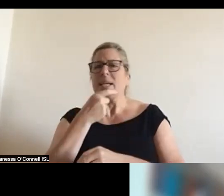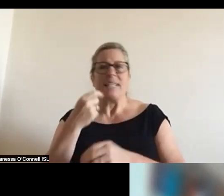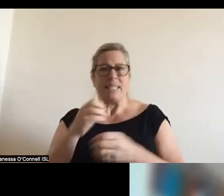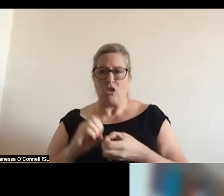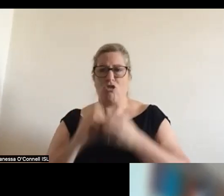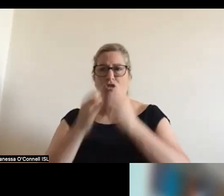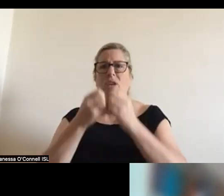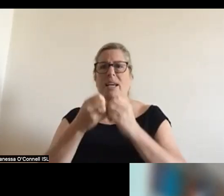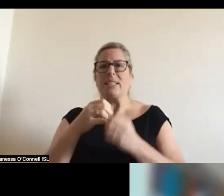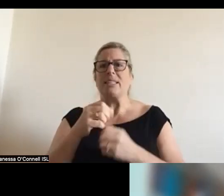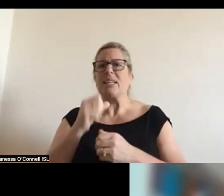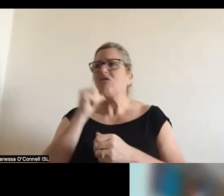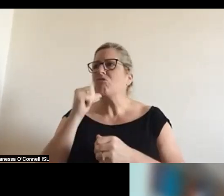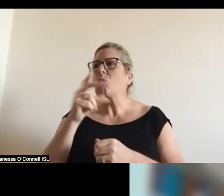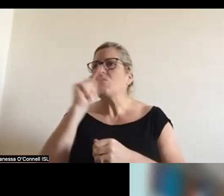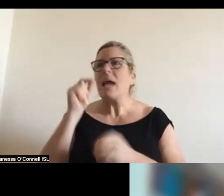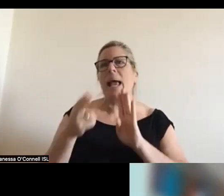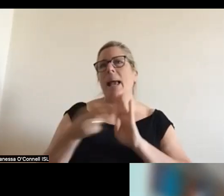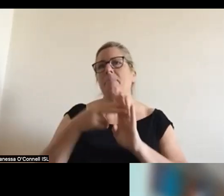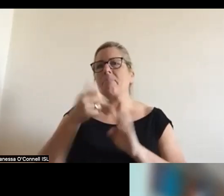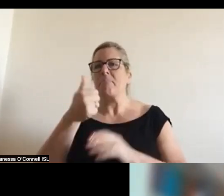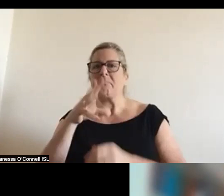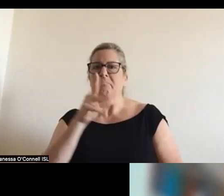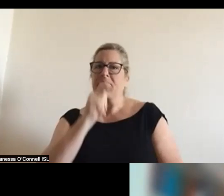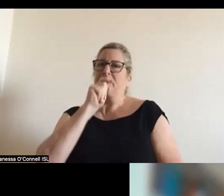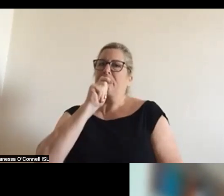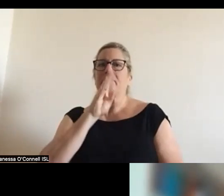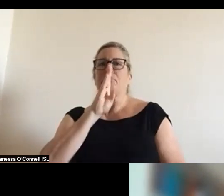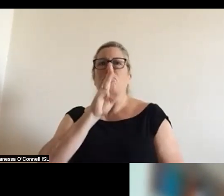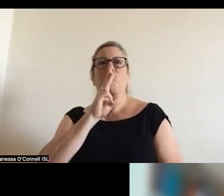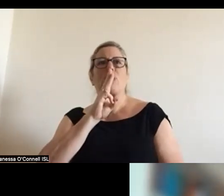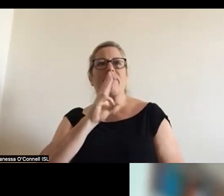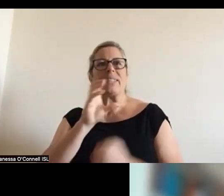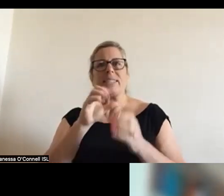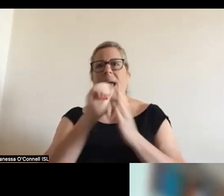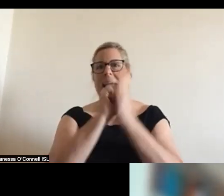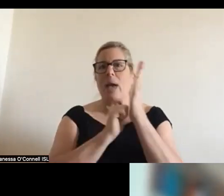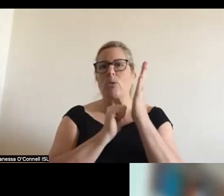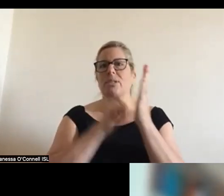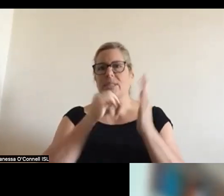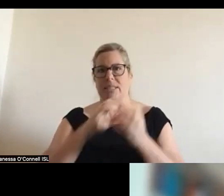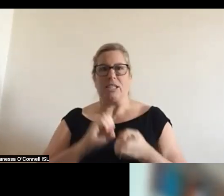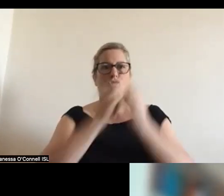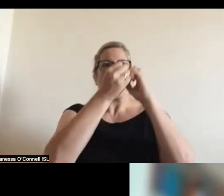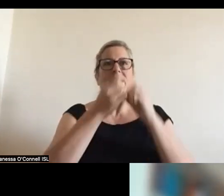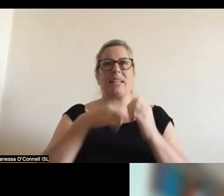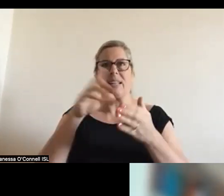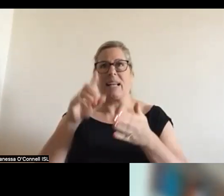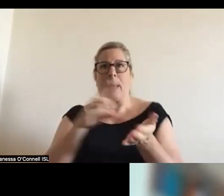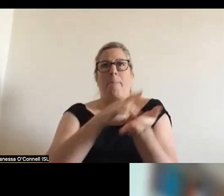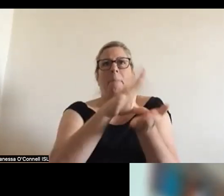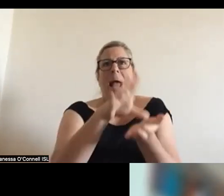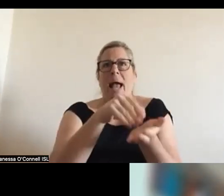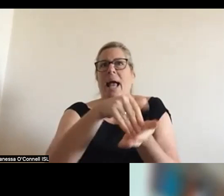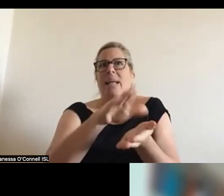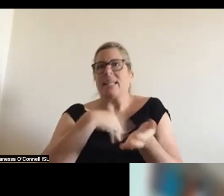account, abuse someone, delete that account and create another one, or get banned and create another one. This shouldn't be how it's working. People